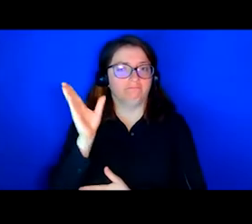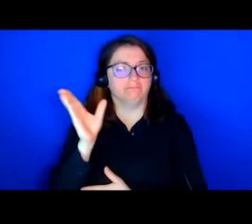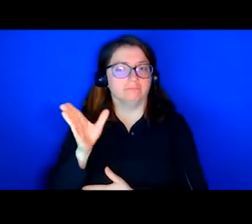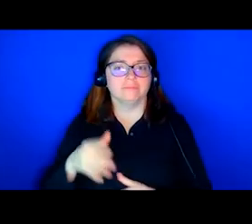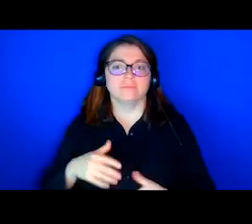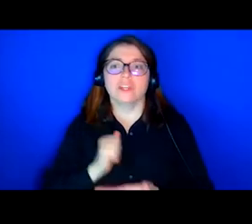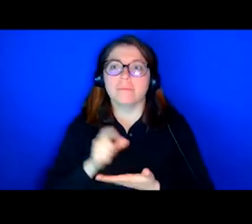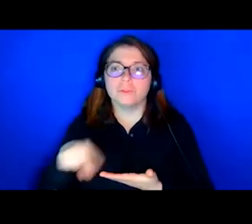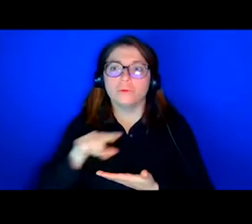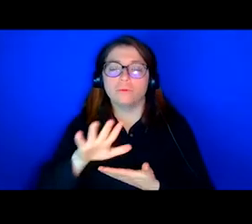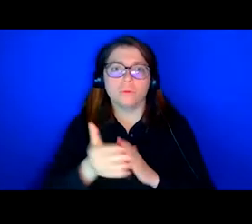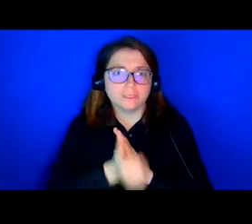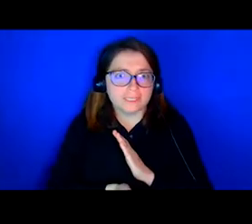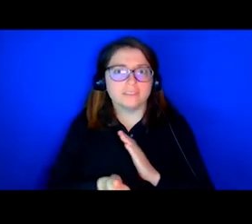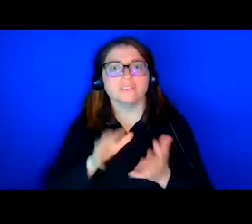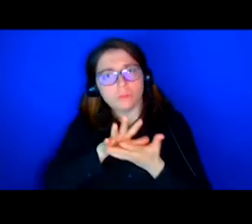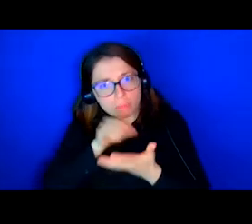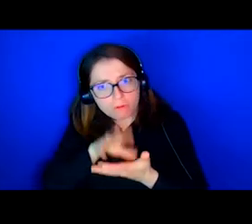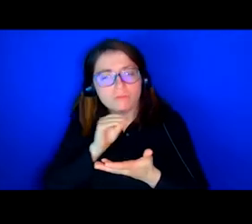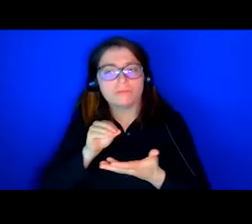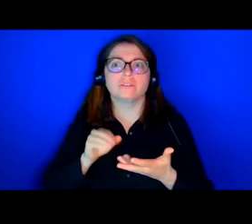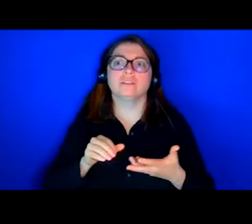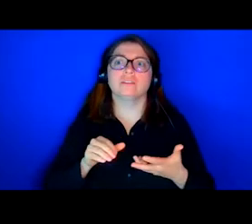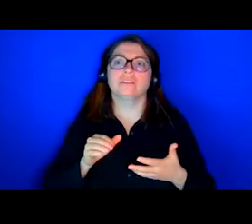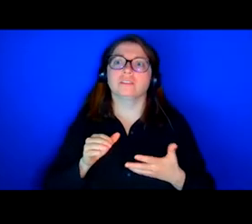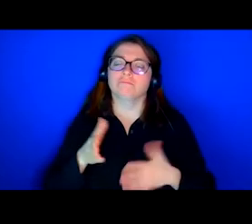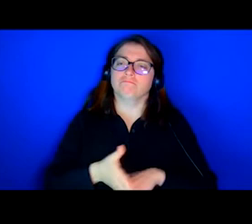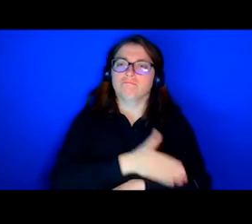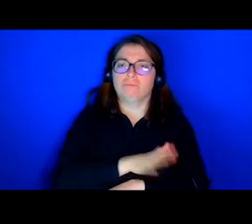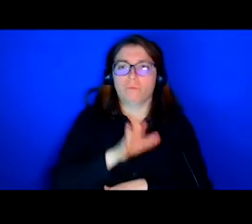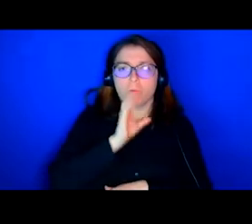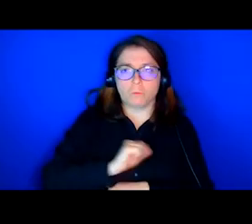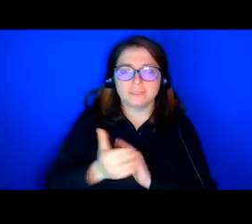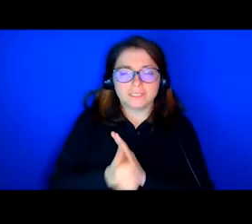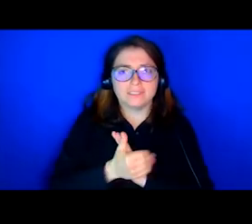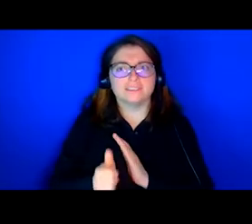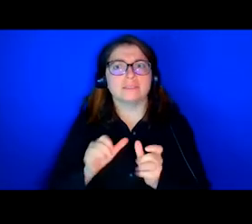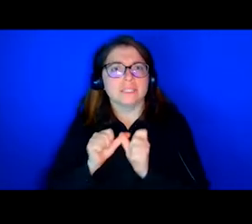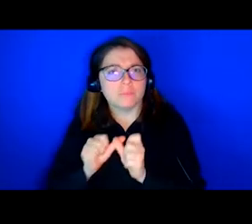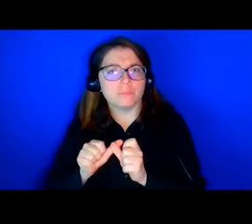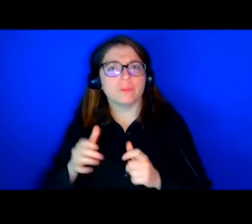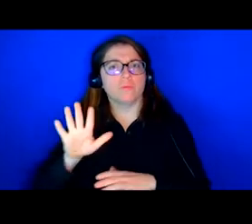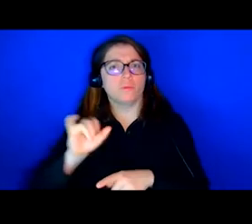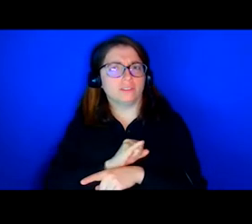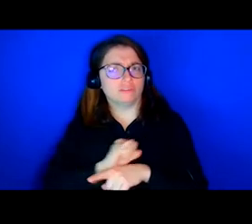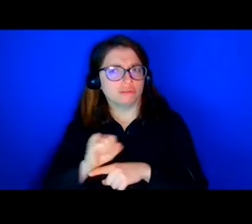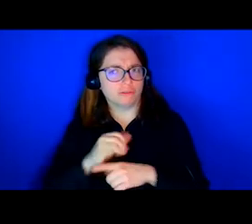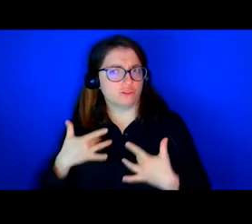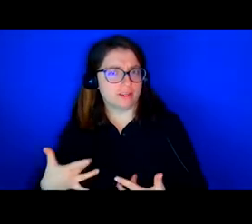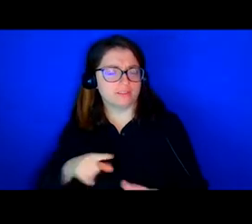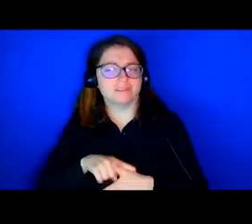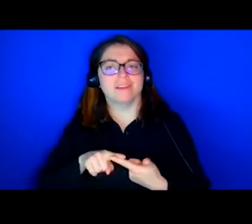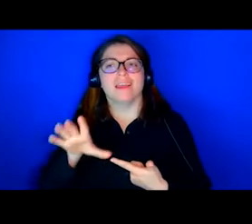talents, build new skills, keep up with industry trends, pursue new ideas, navigate your personal and professional